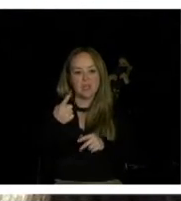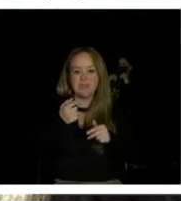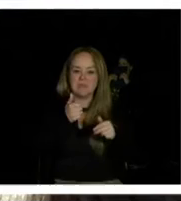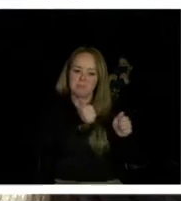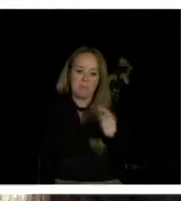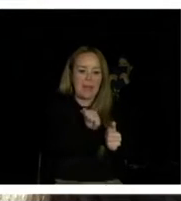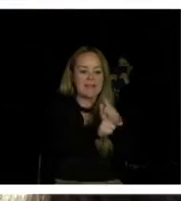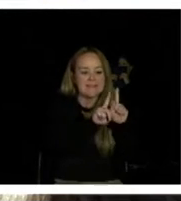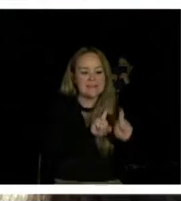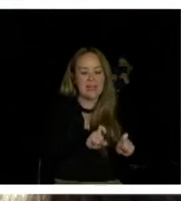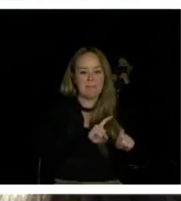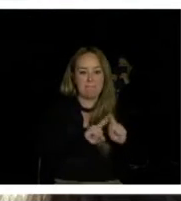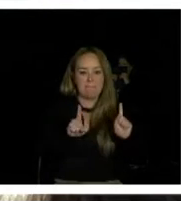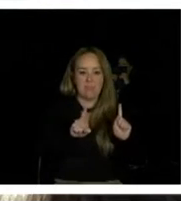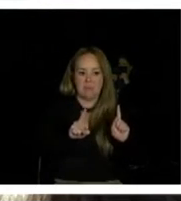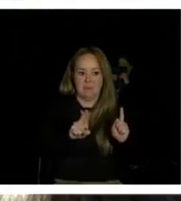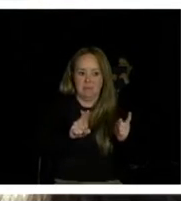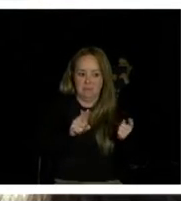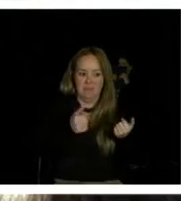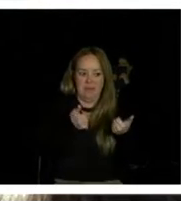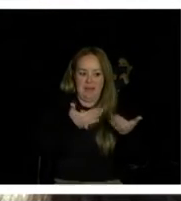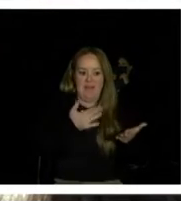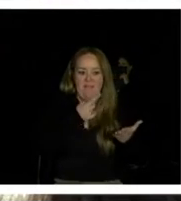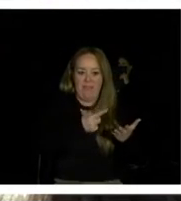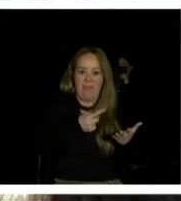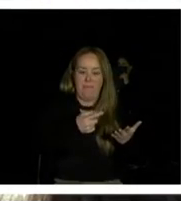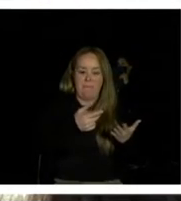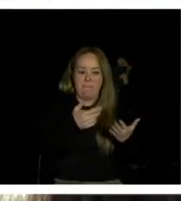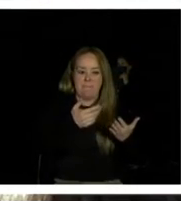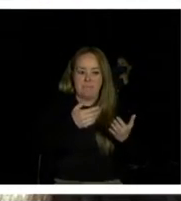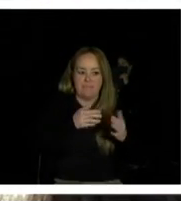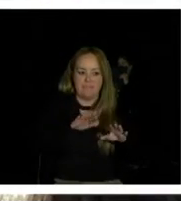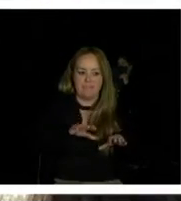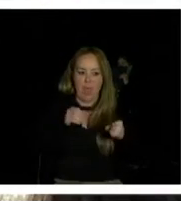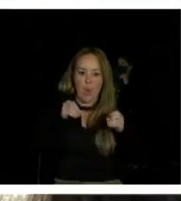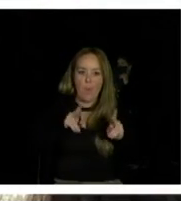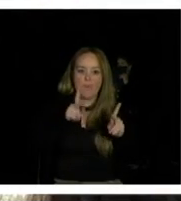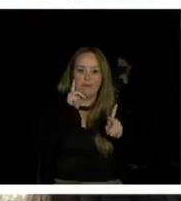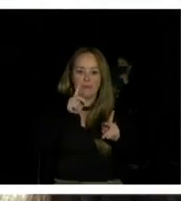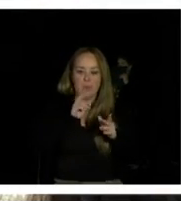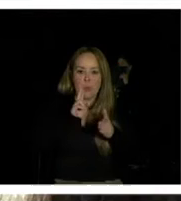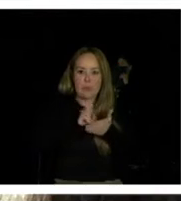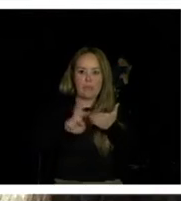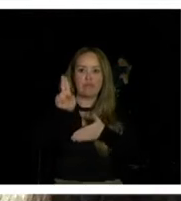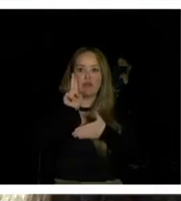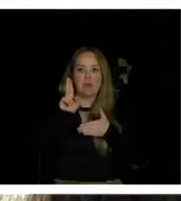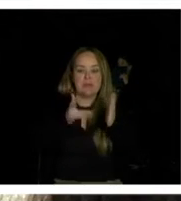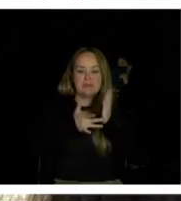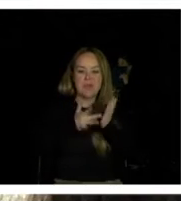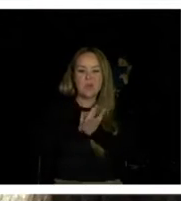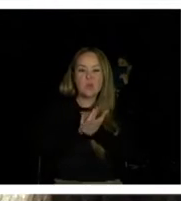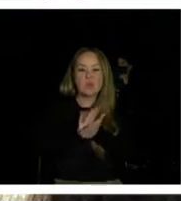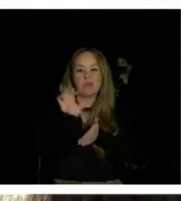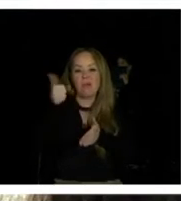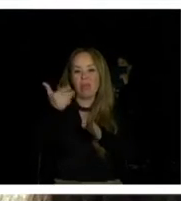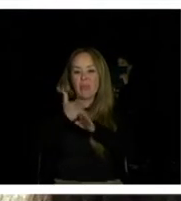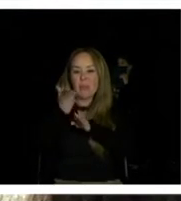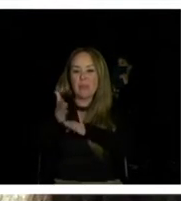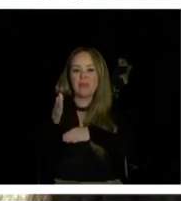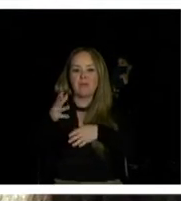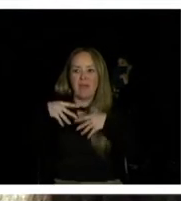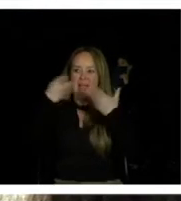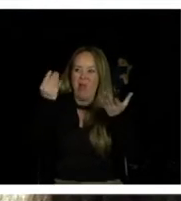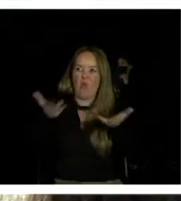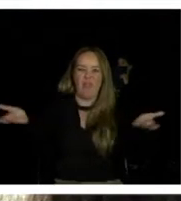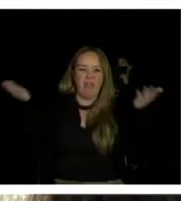but it opens their doorway again, like as we said, to universities or other, you know, tech schools or other careers that are out there. But